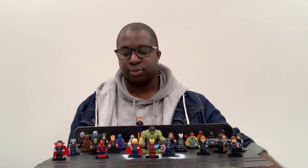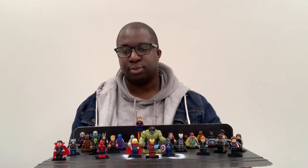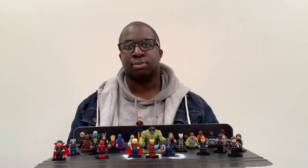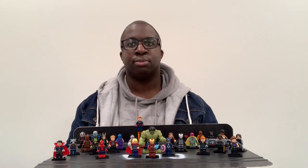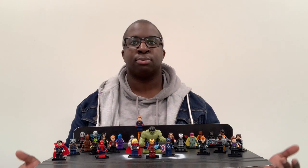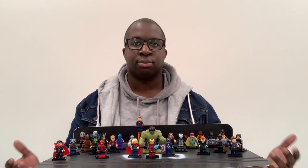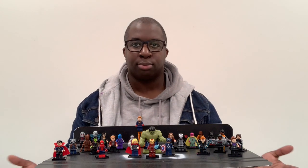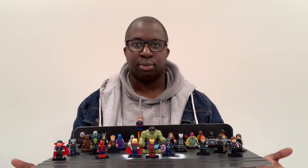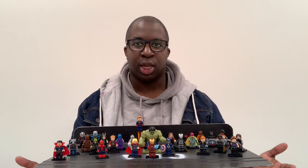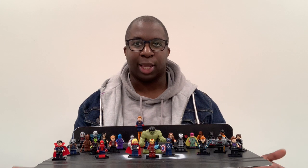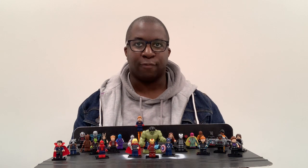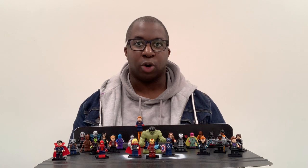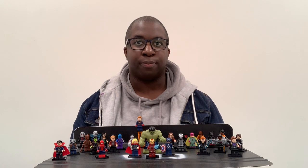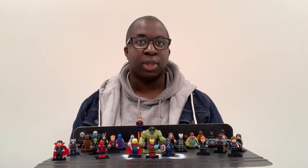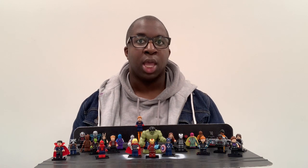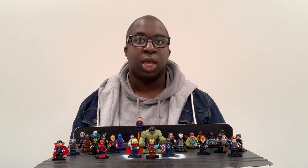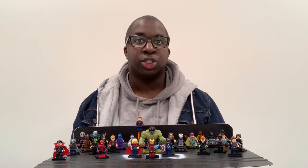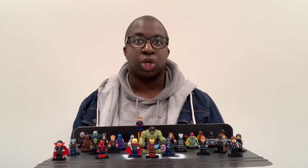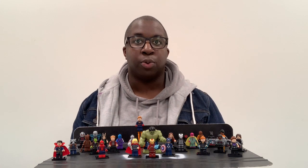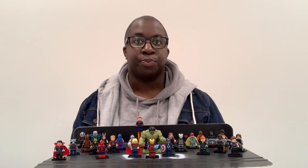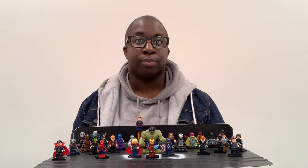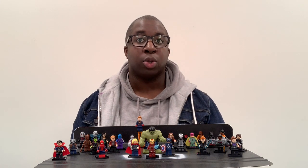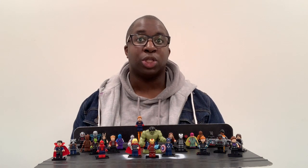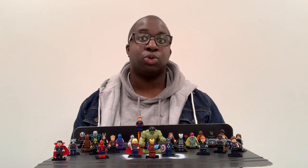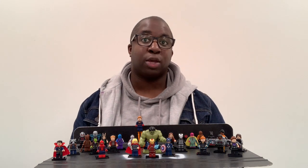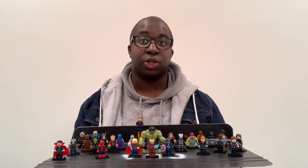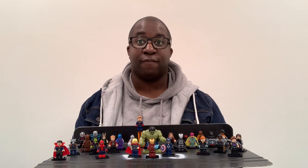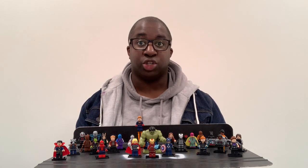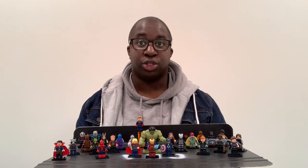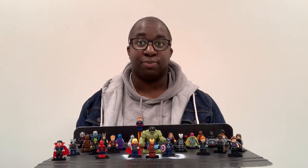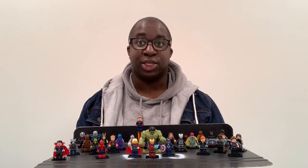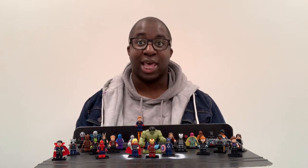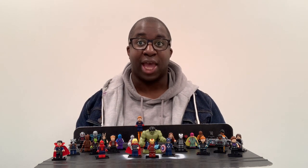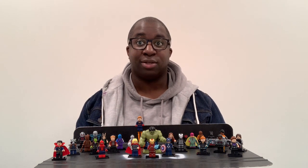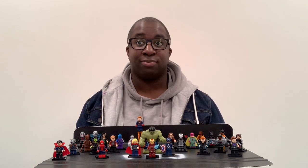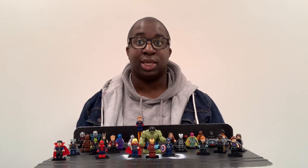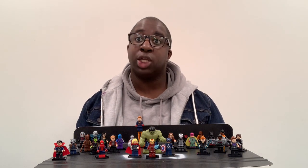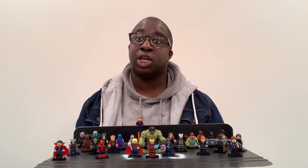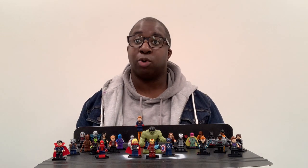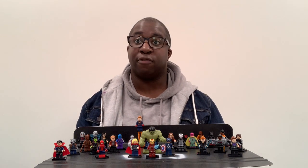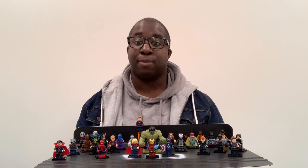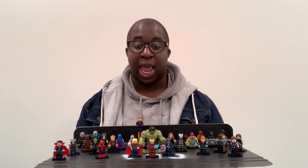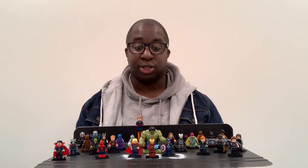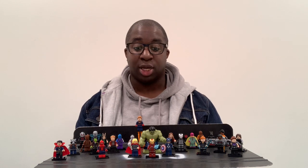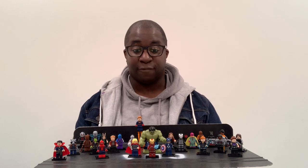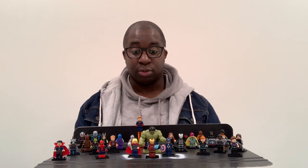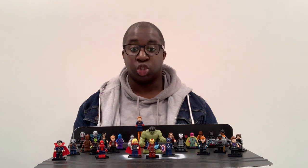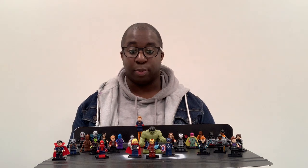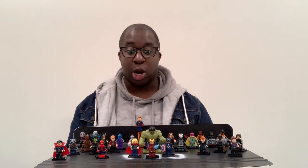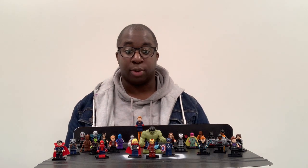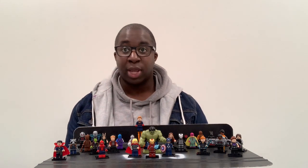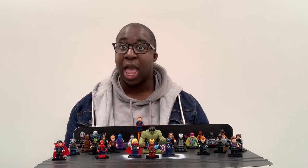Avengers in Lego form. So, what's unique about the Avengers is that each and every one of them has a